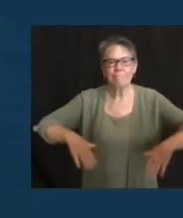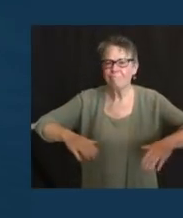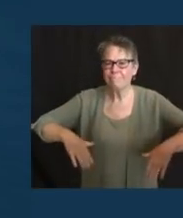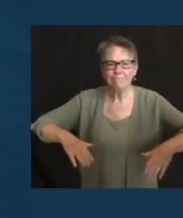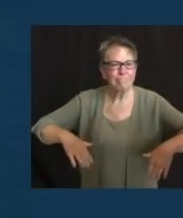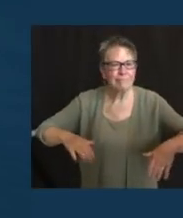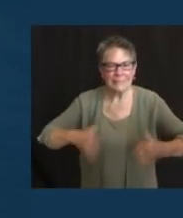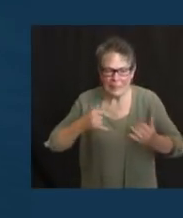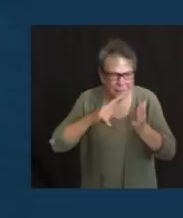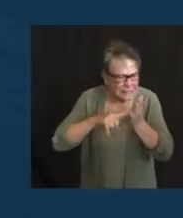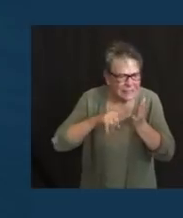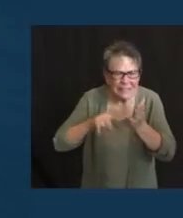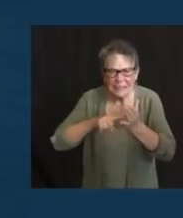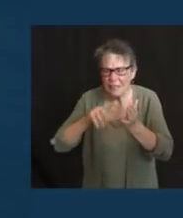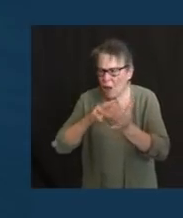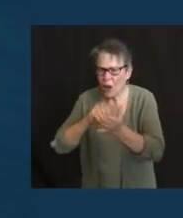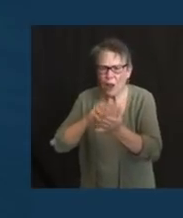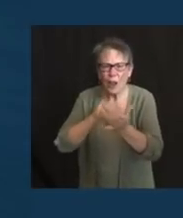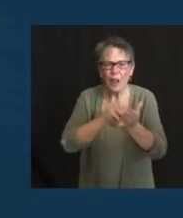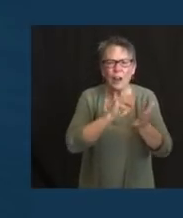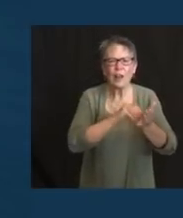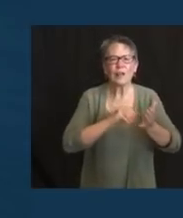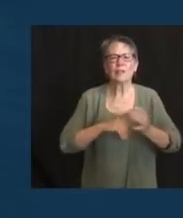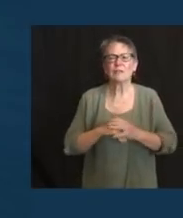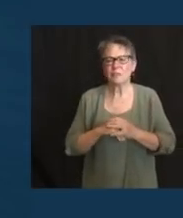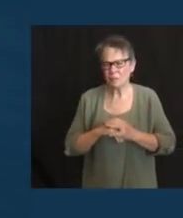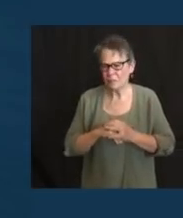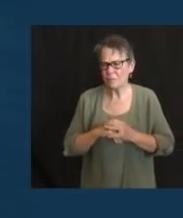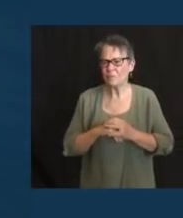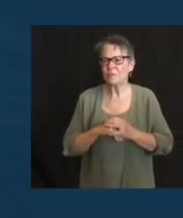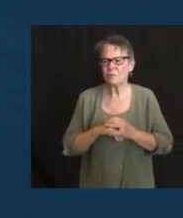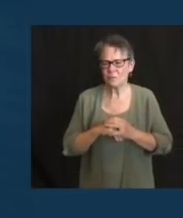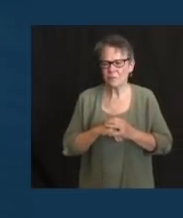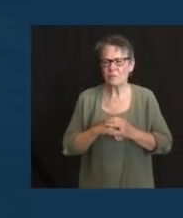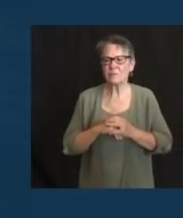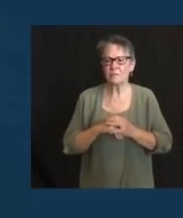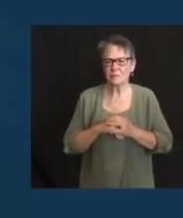at Tony Fauci's discussion yesterday, which Judy, you and I talked about